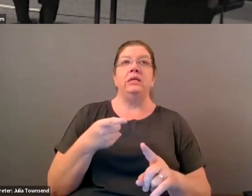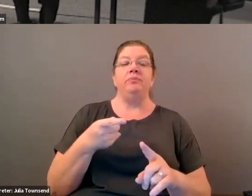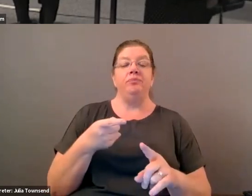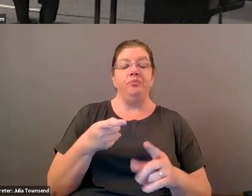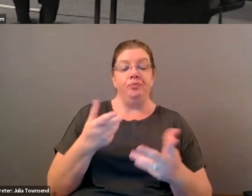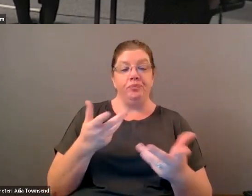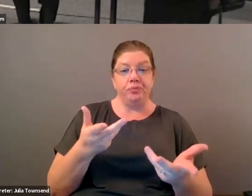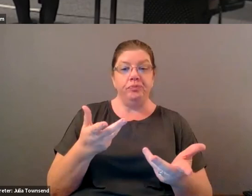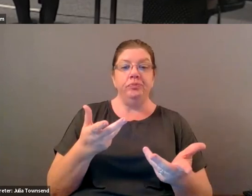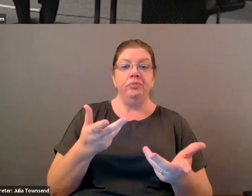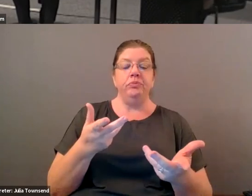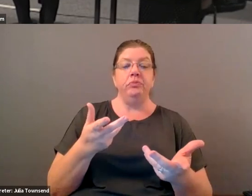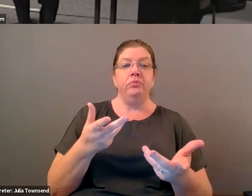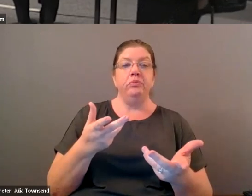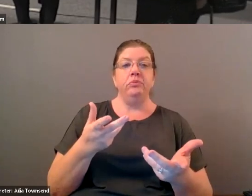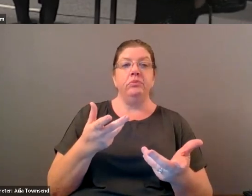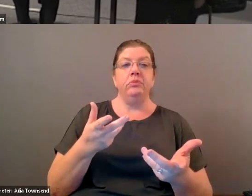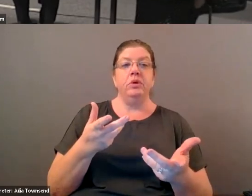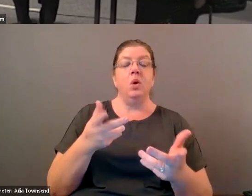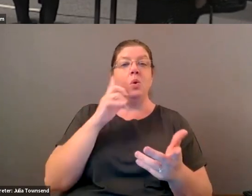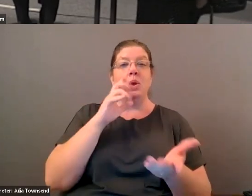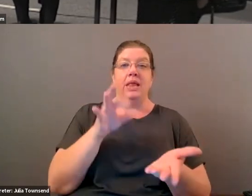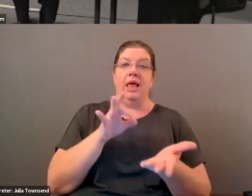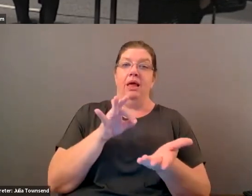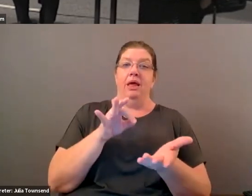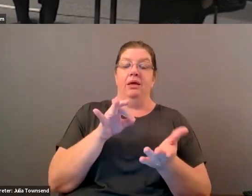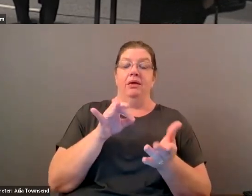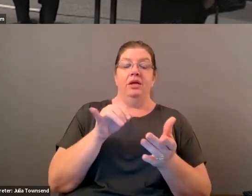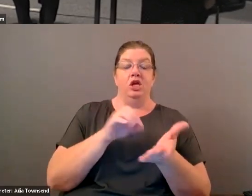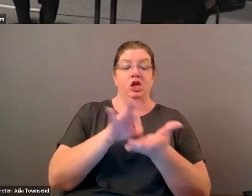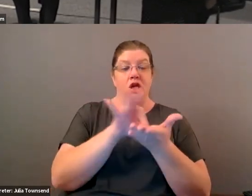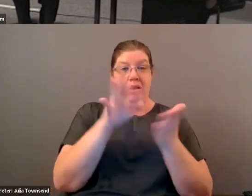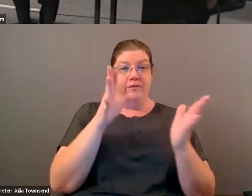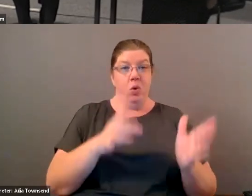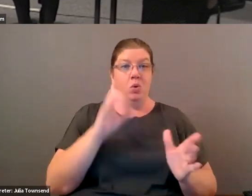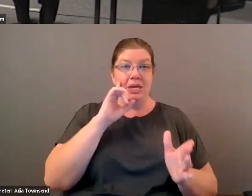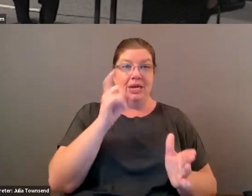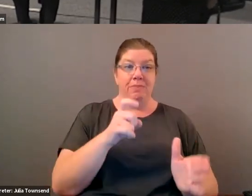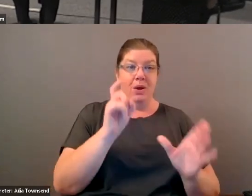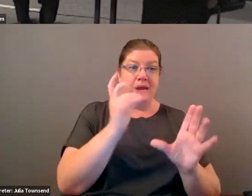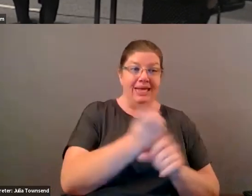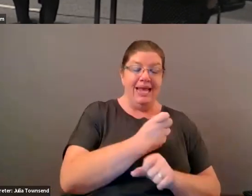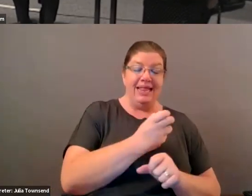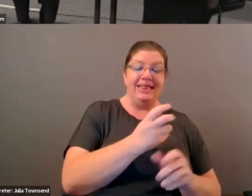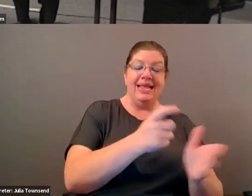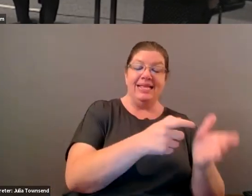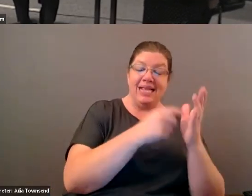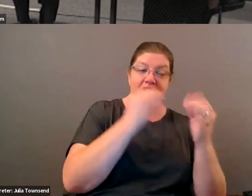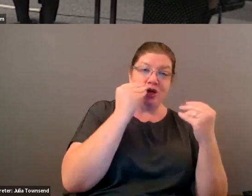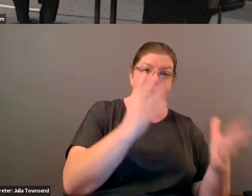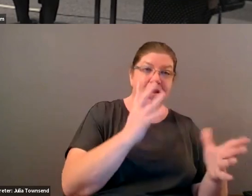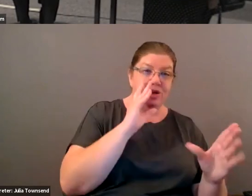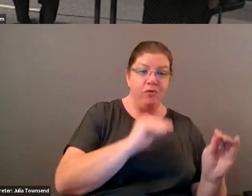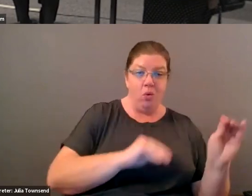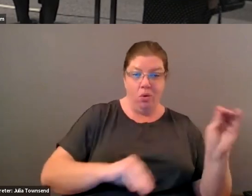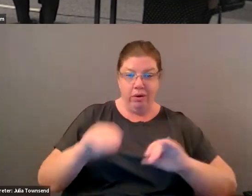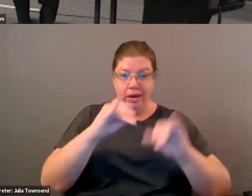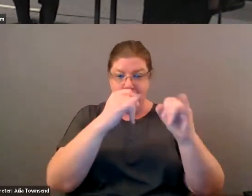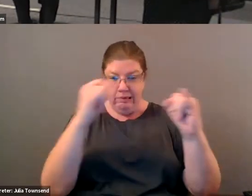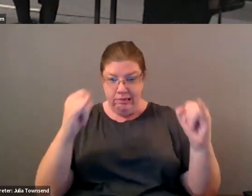the demographer is going to be able to get the essential information that he needs to do the mapping to bring back to